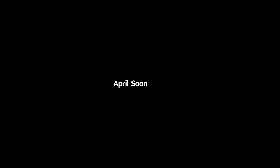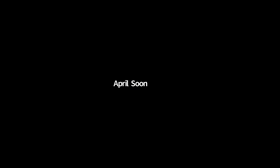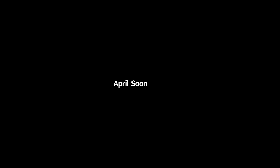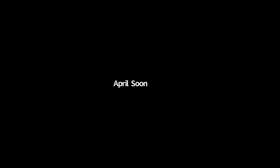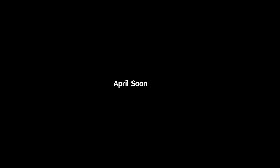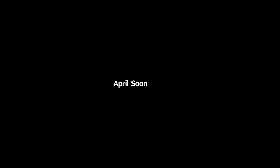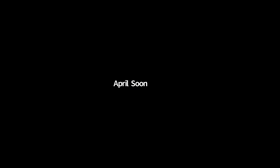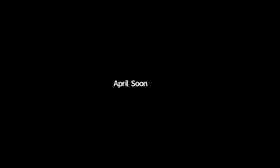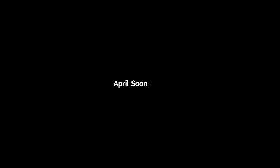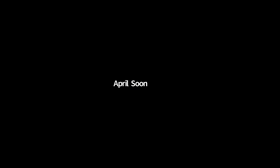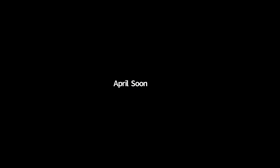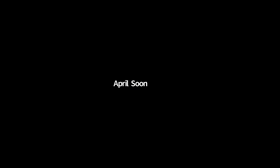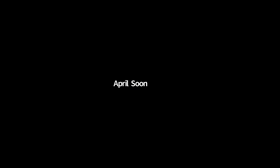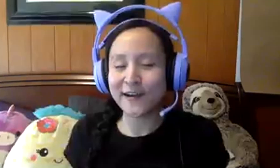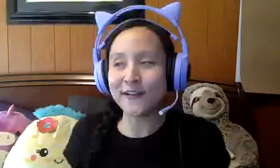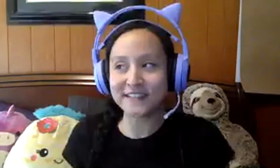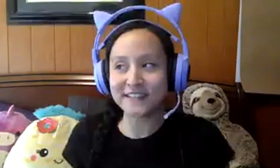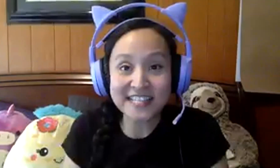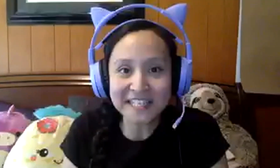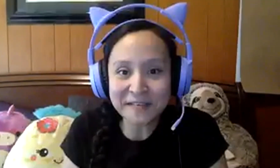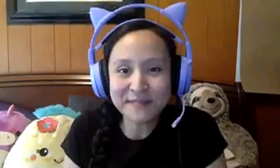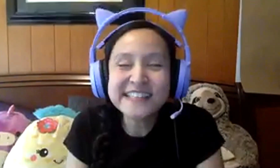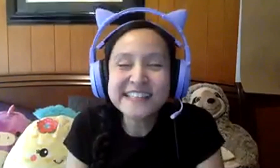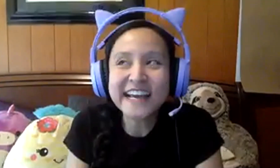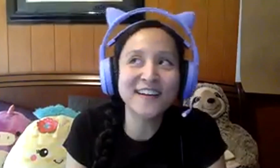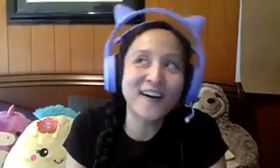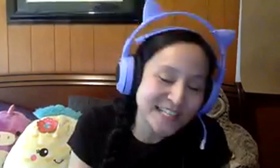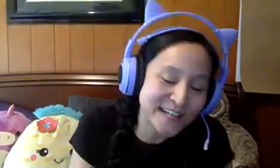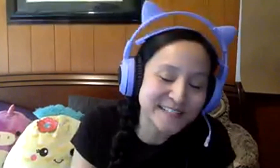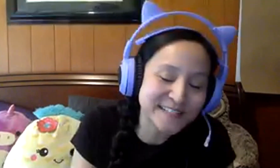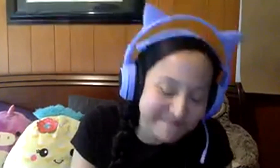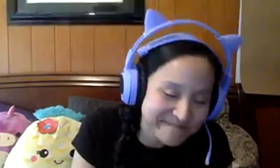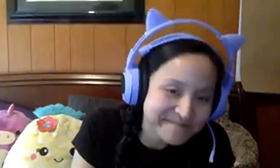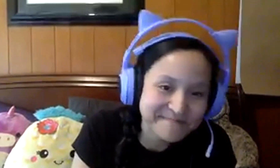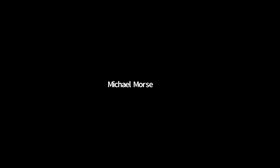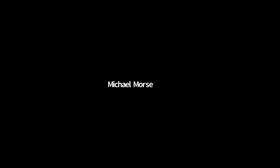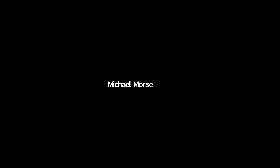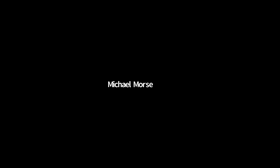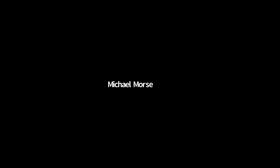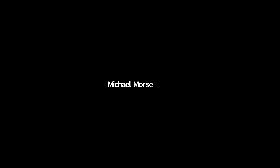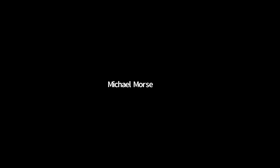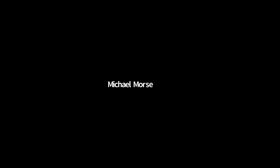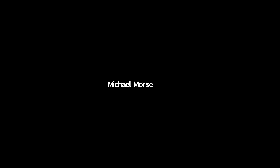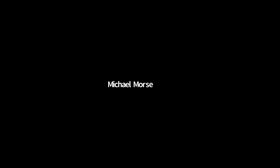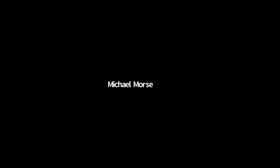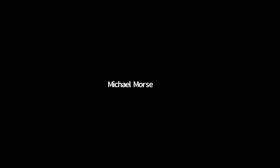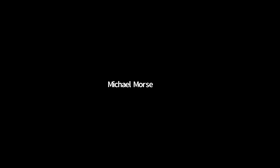Excuse me, cup de la noodles. I can call it the fancy name because I added a hot dog.